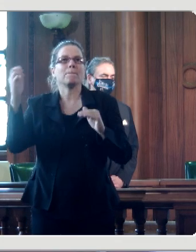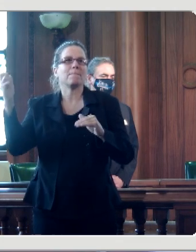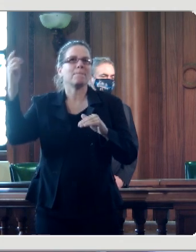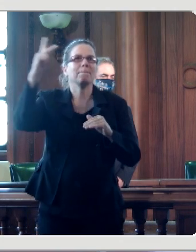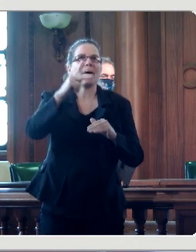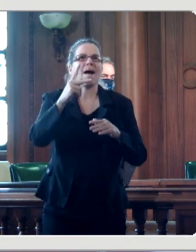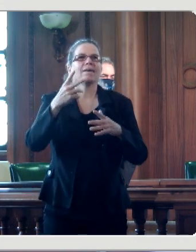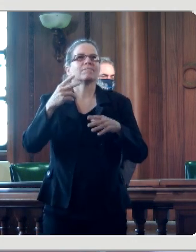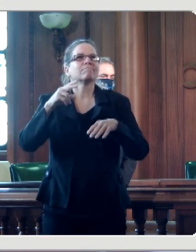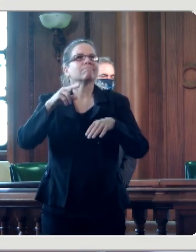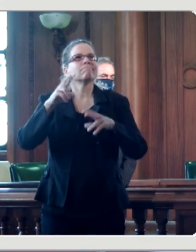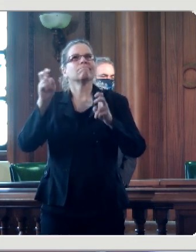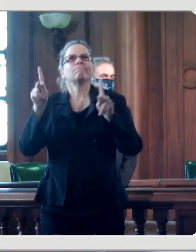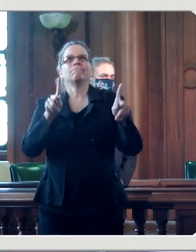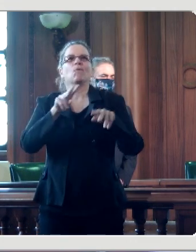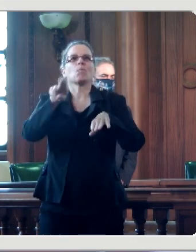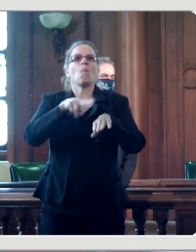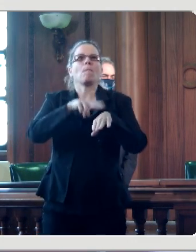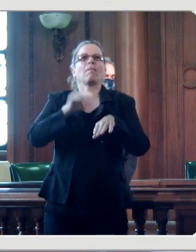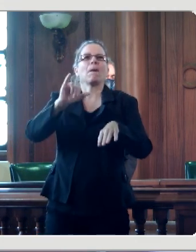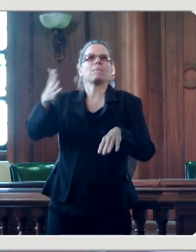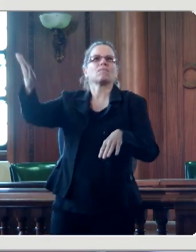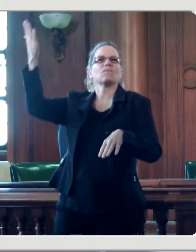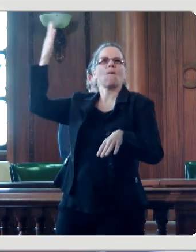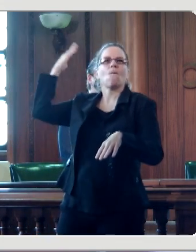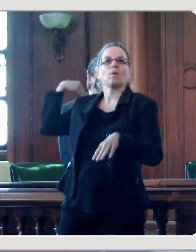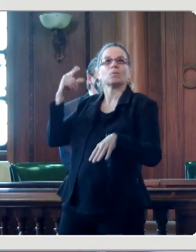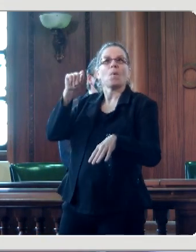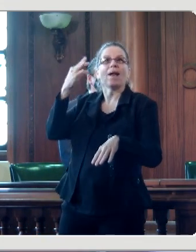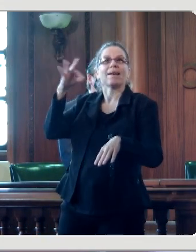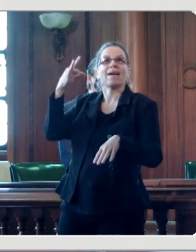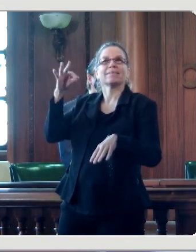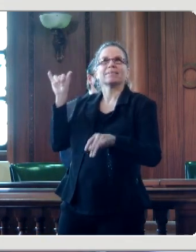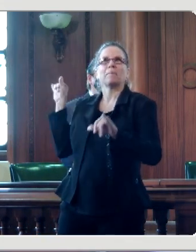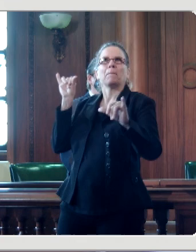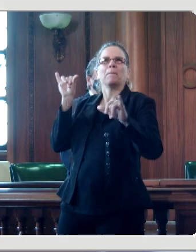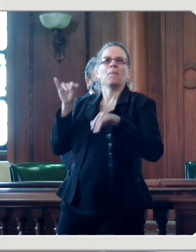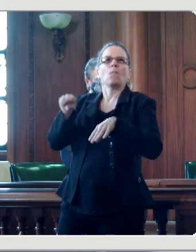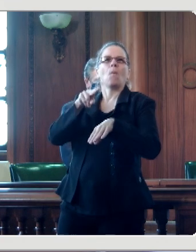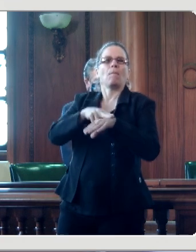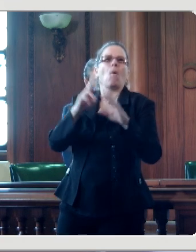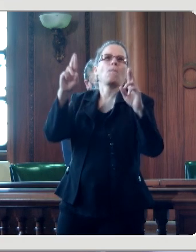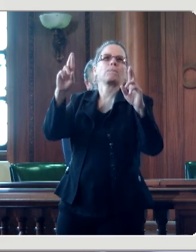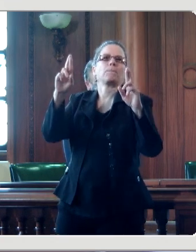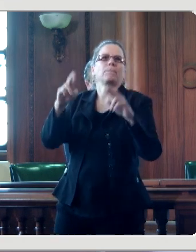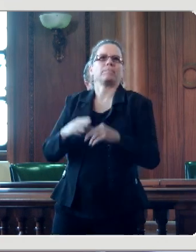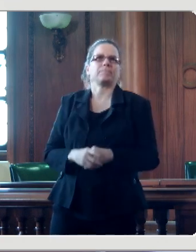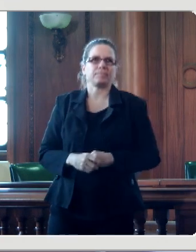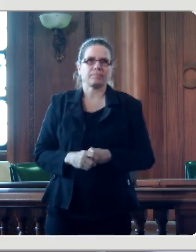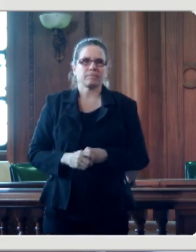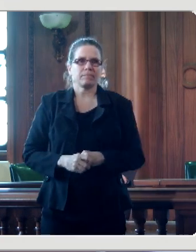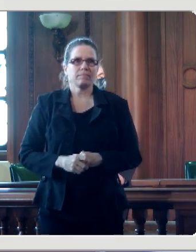normal. In the Commonwealth of Massachusetts, as of January 2nd, there were